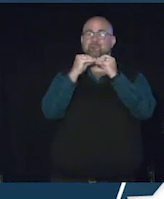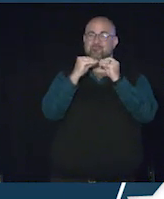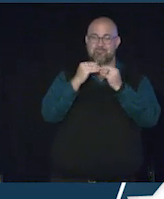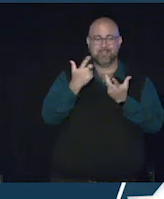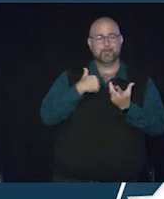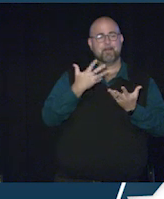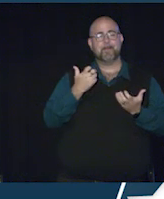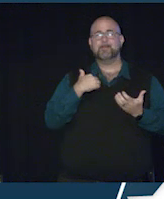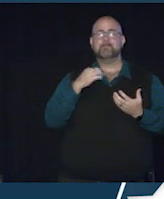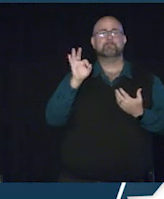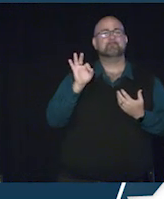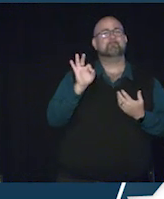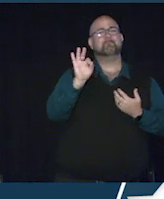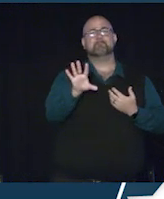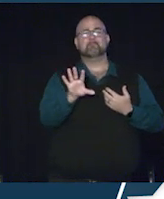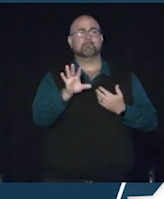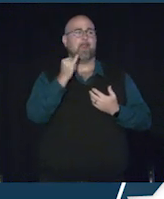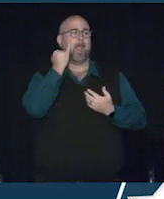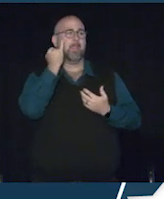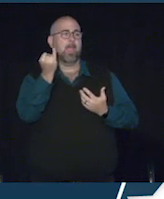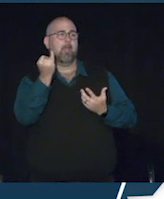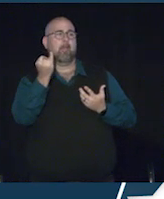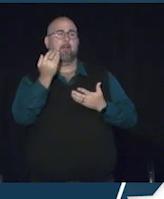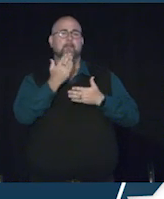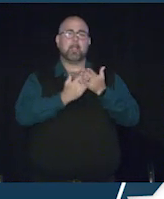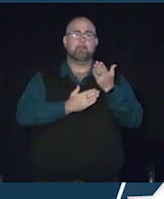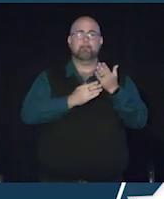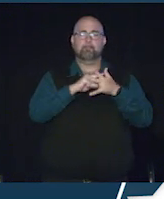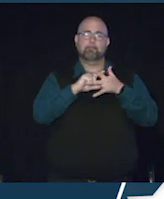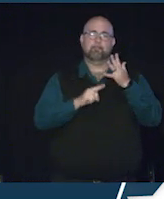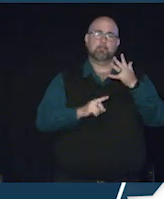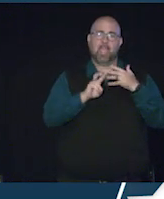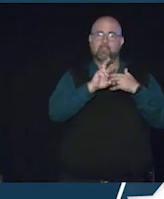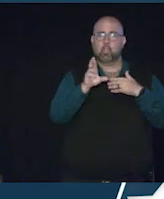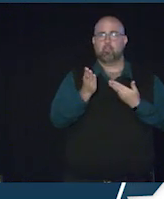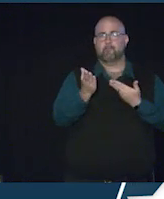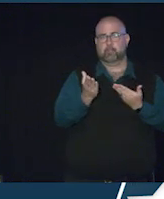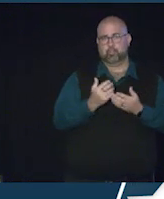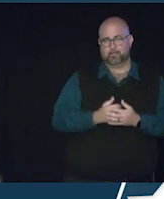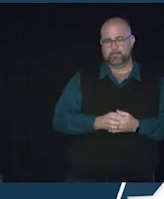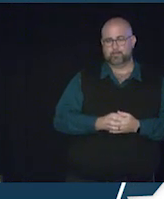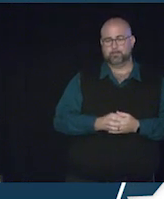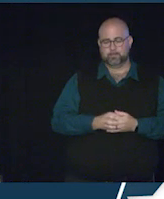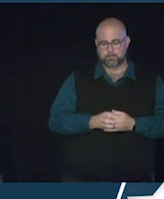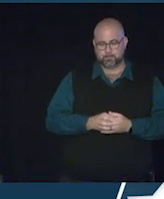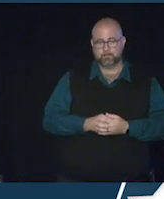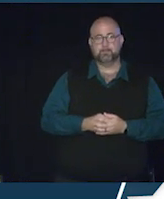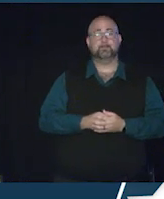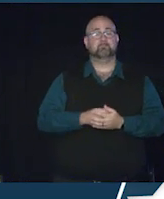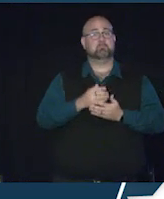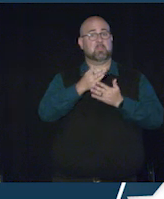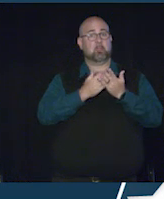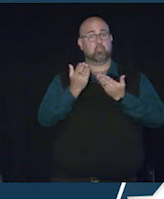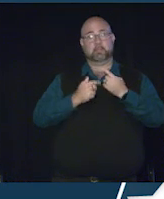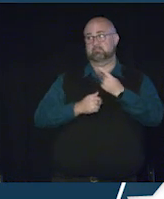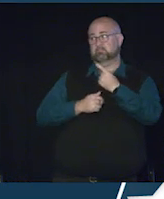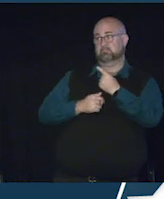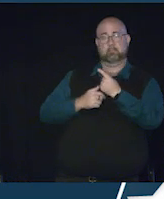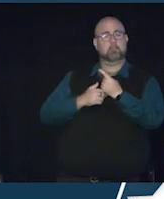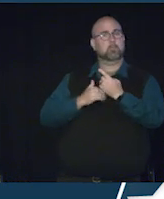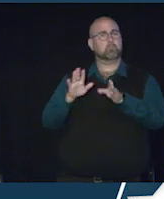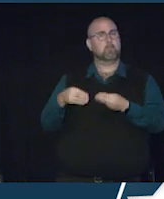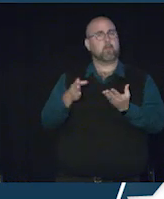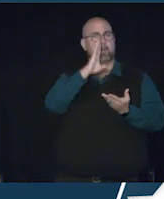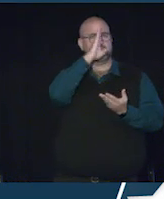to just kind of give you an idea of some of the things that VR can offer. Some of the services listed here are provided